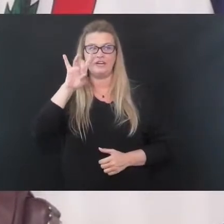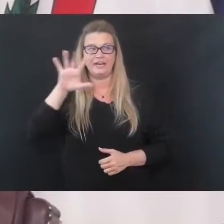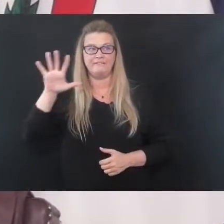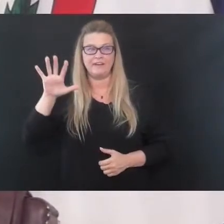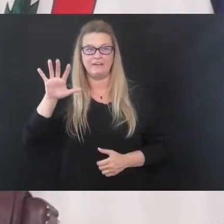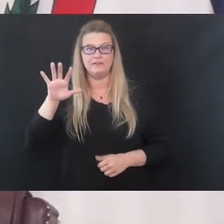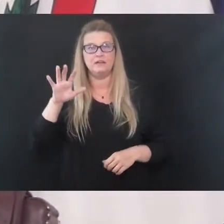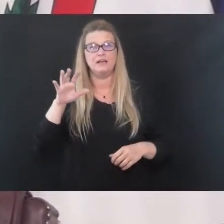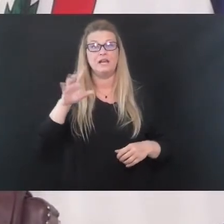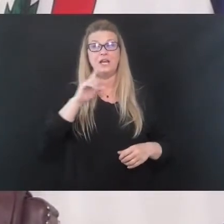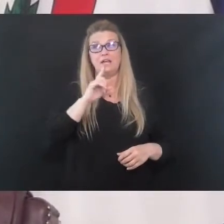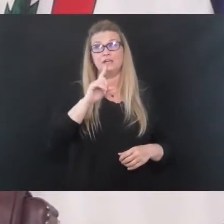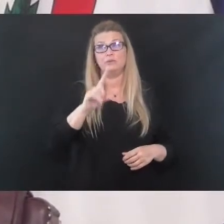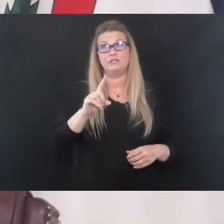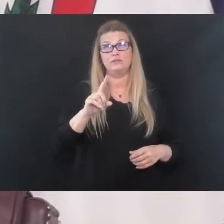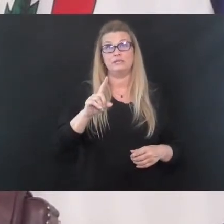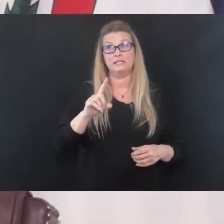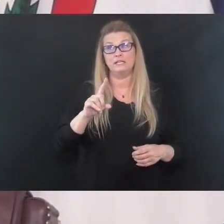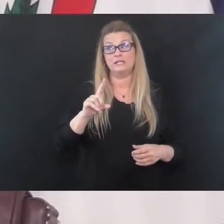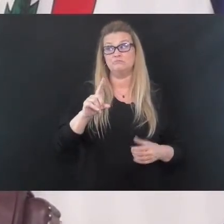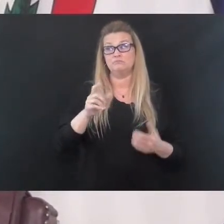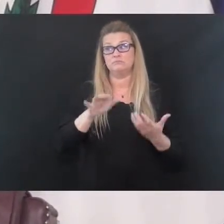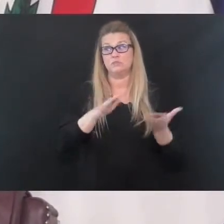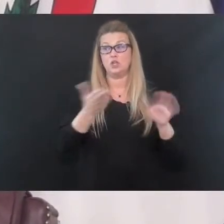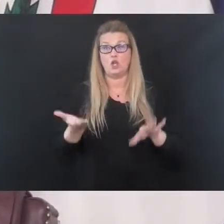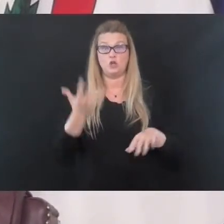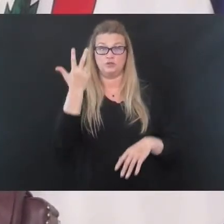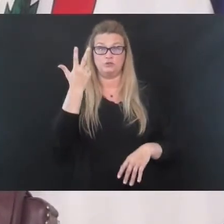558,785, and we've lost three.